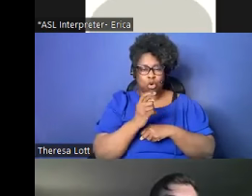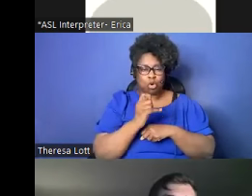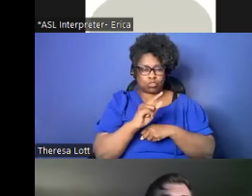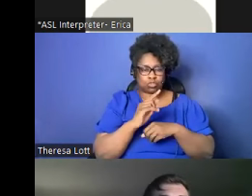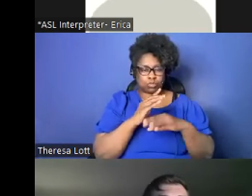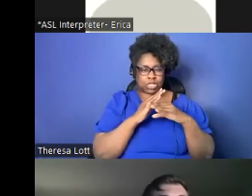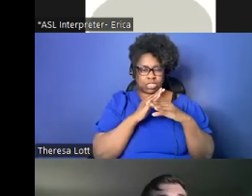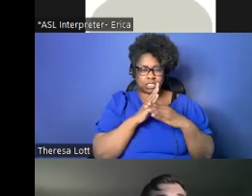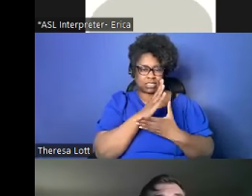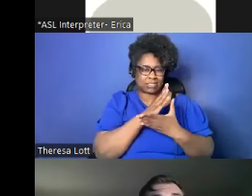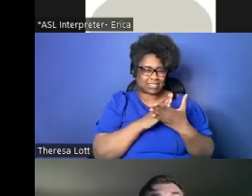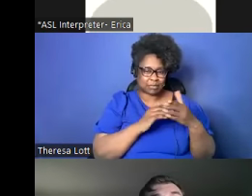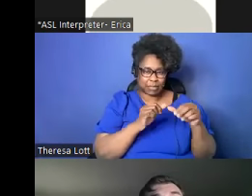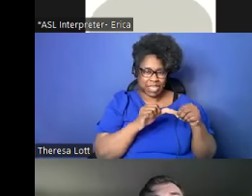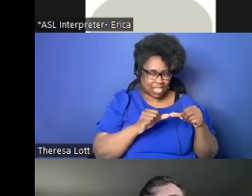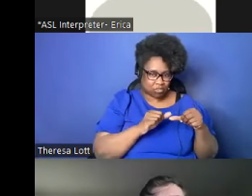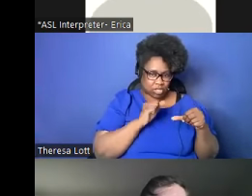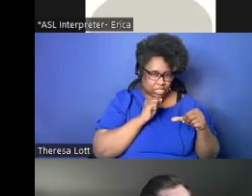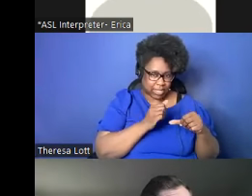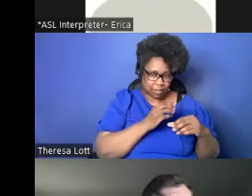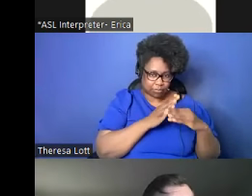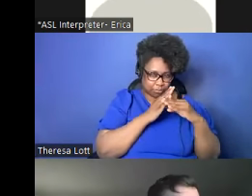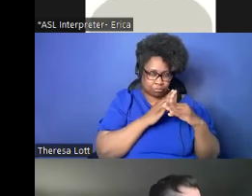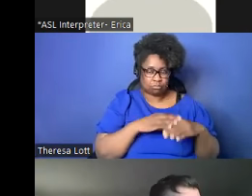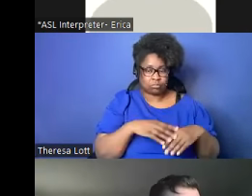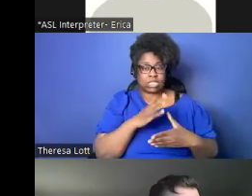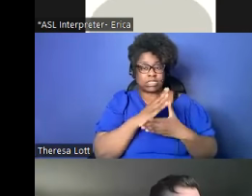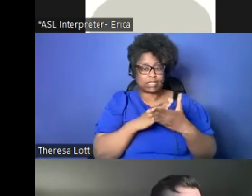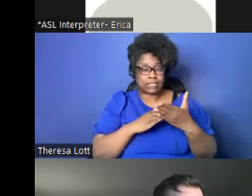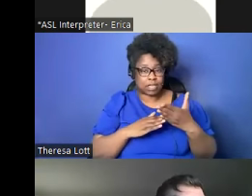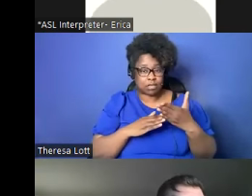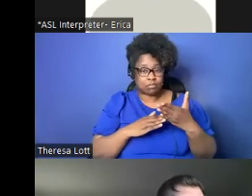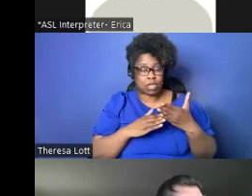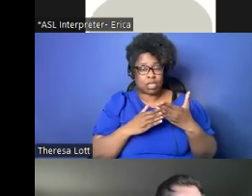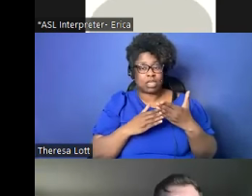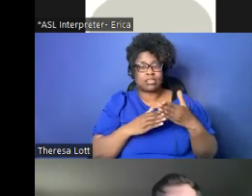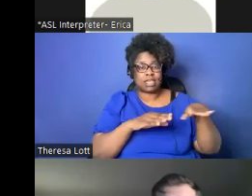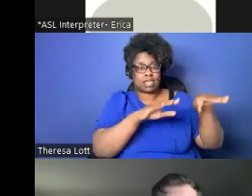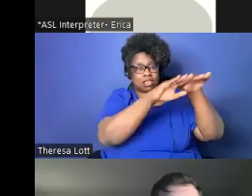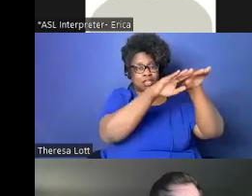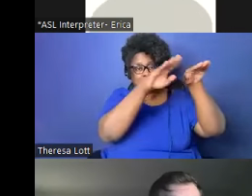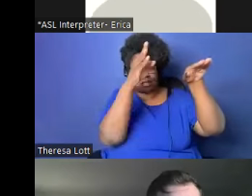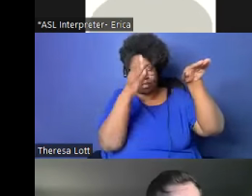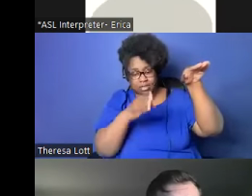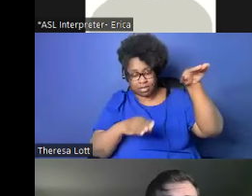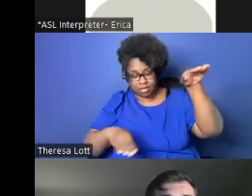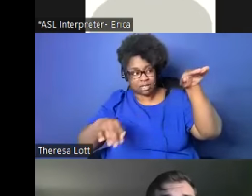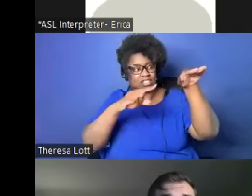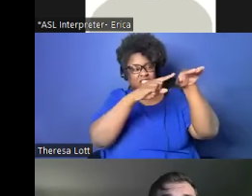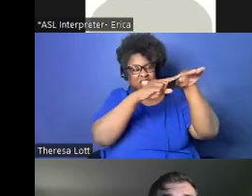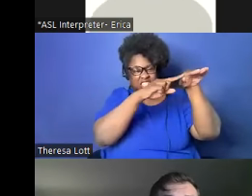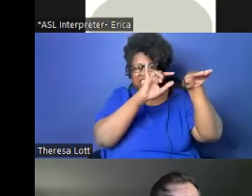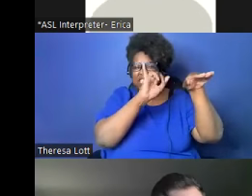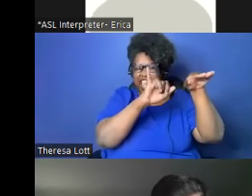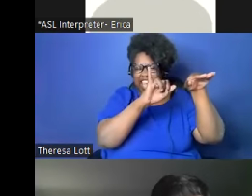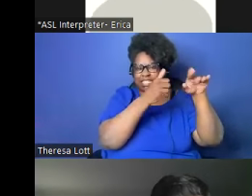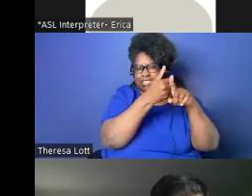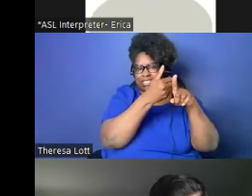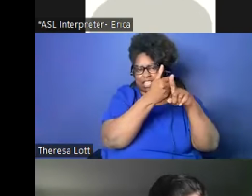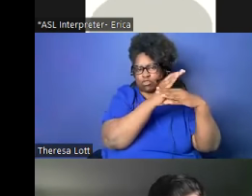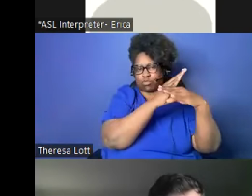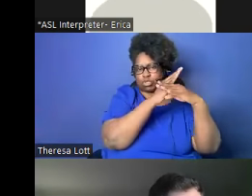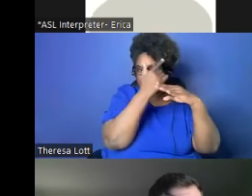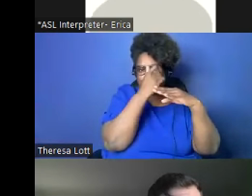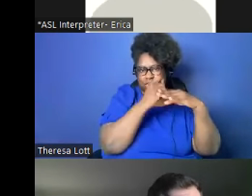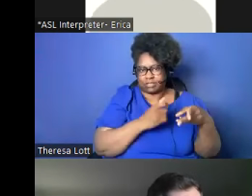parks. There are some areas where the elevation is relied on more than interventions. So